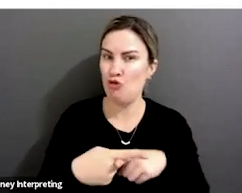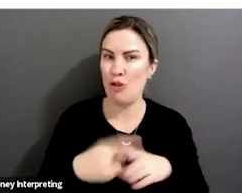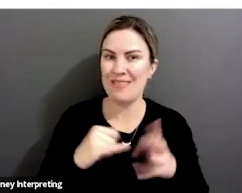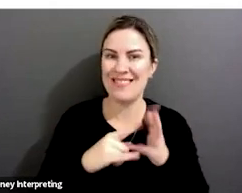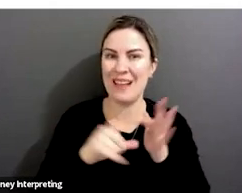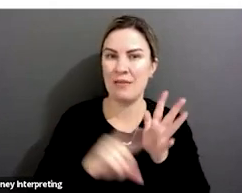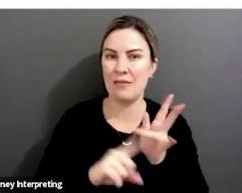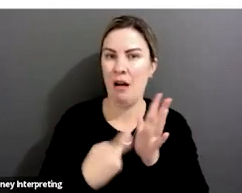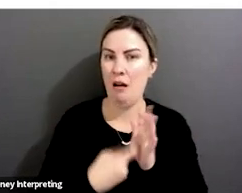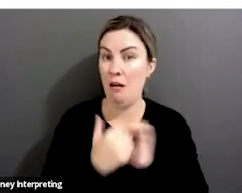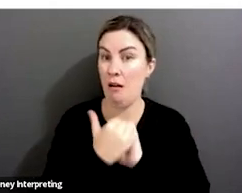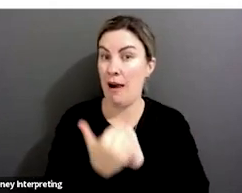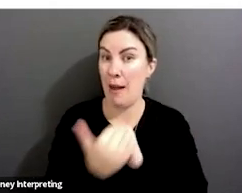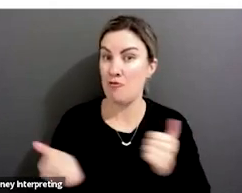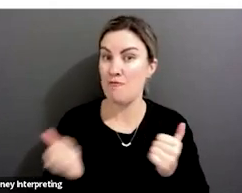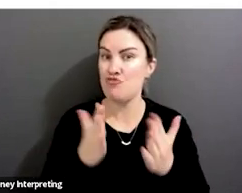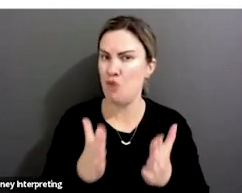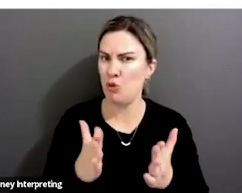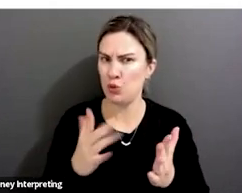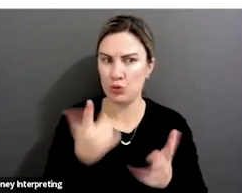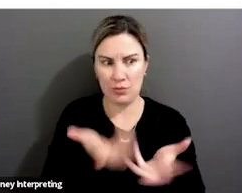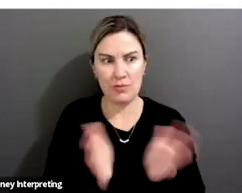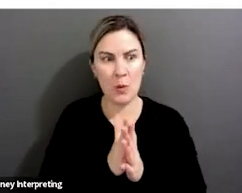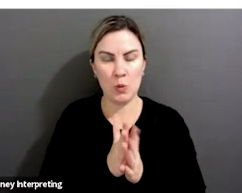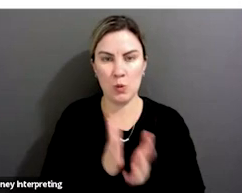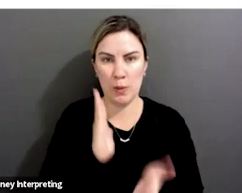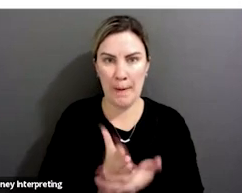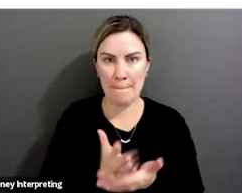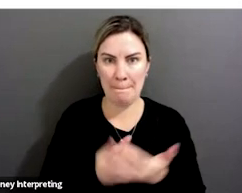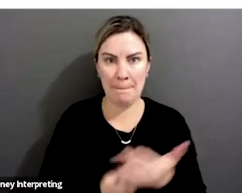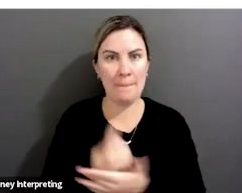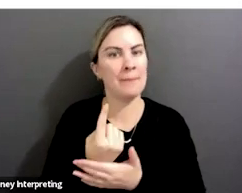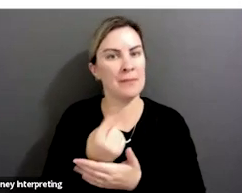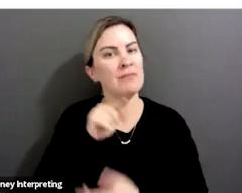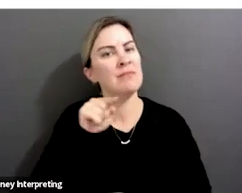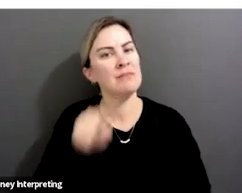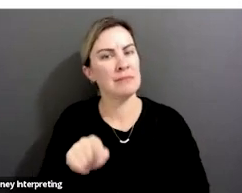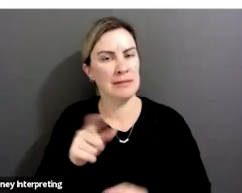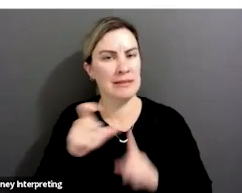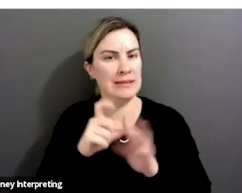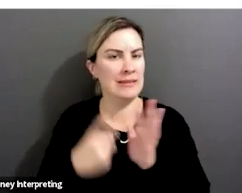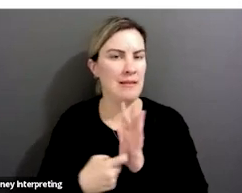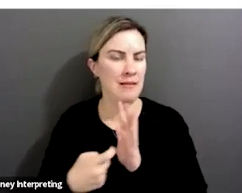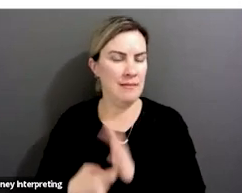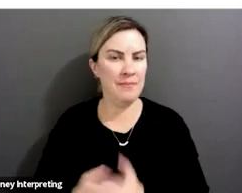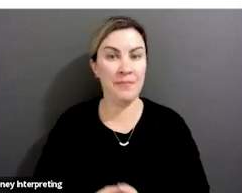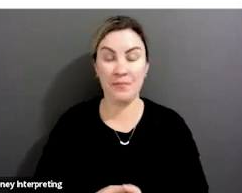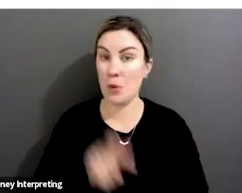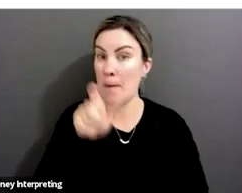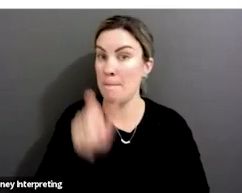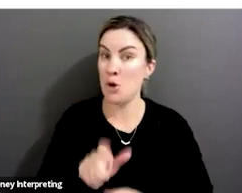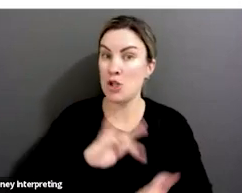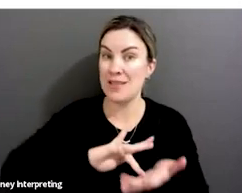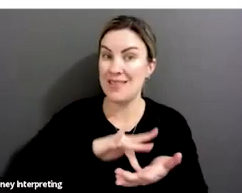actually activate disability inclusive disaster risk reduction. And those 2 approaches are person-centered emergency preparedness